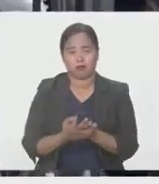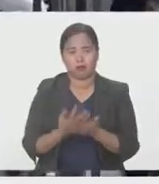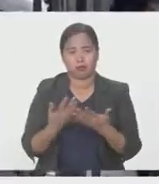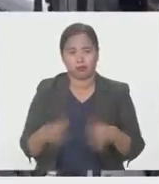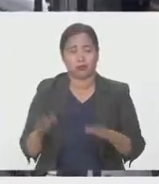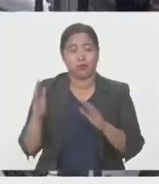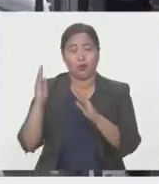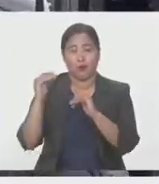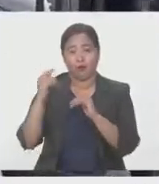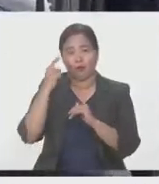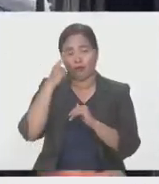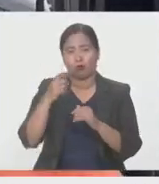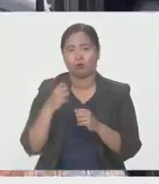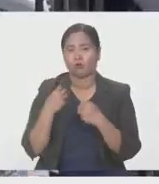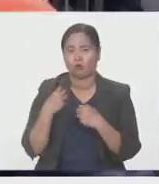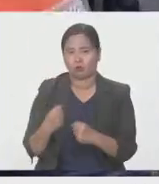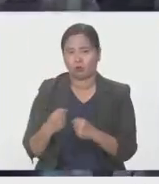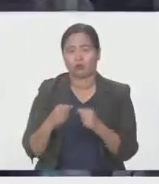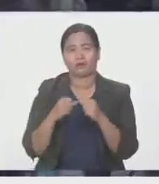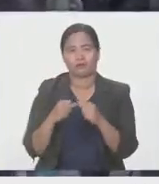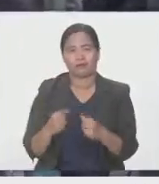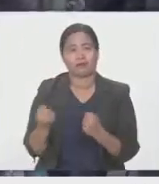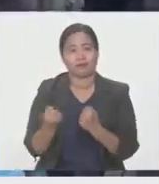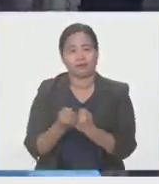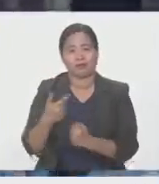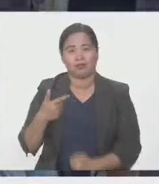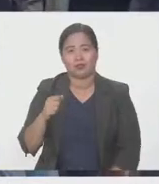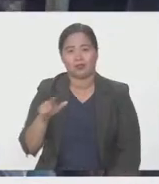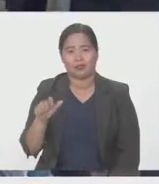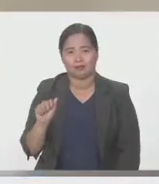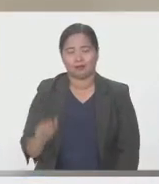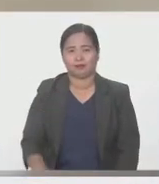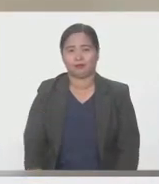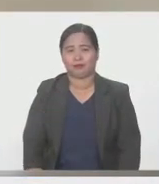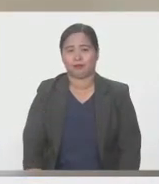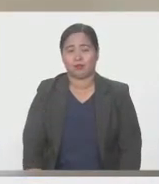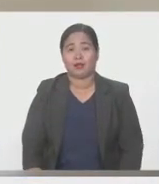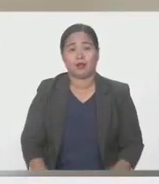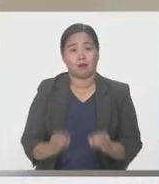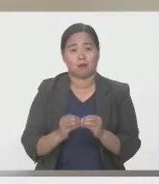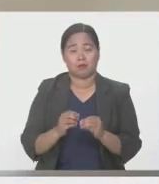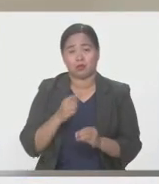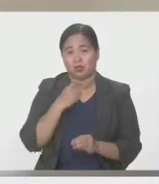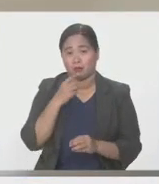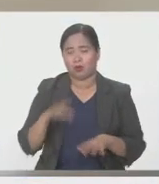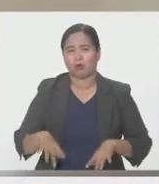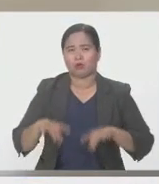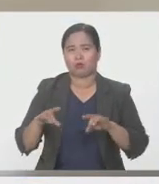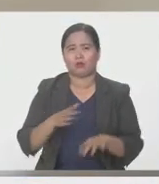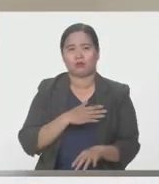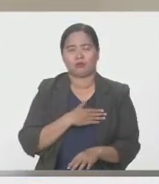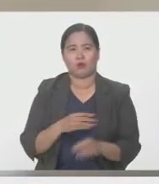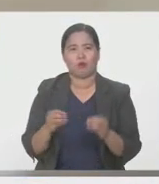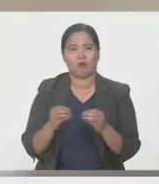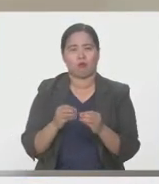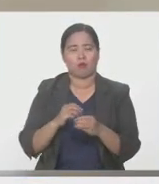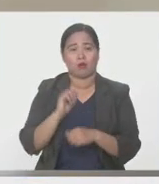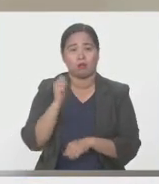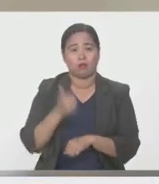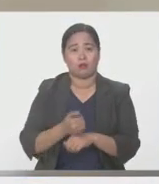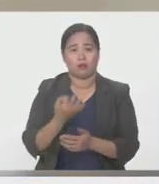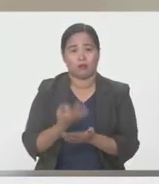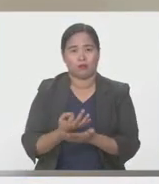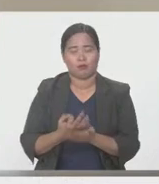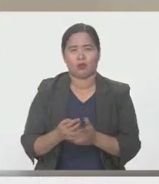hope for UNRWA's stability and continued support for Gaza. Furthermore, Australia's commitment goes beyond reinstating funds and